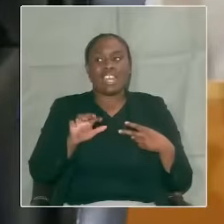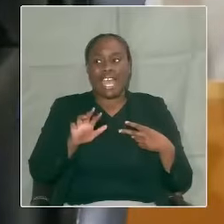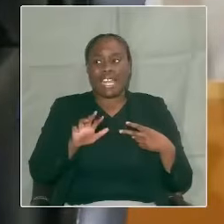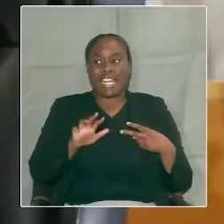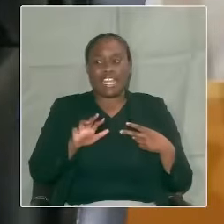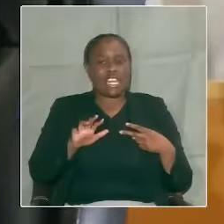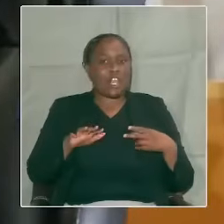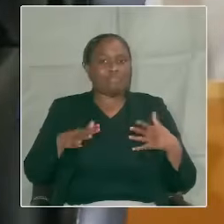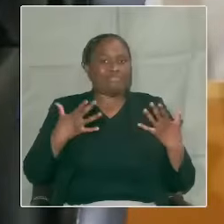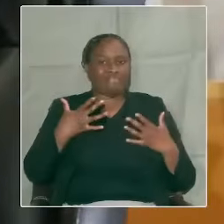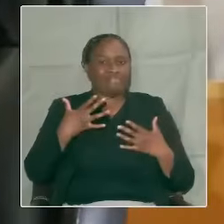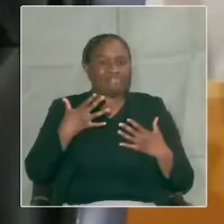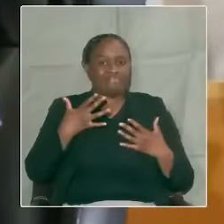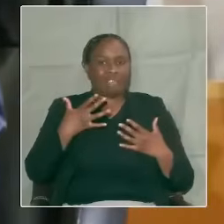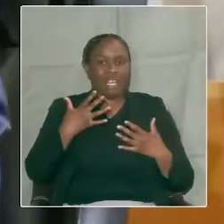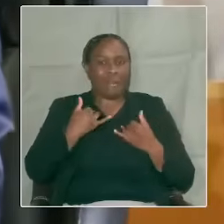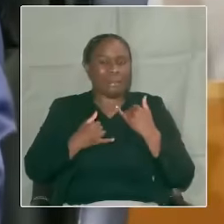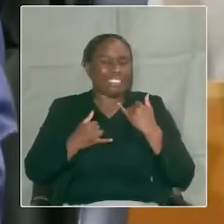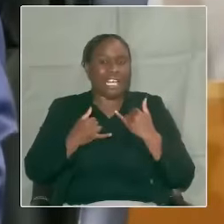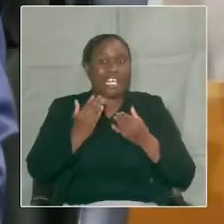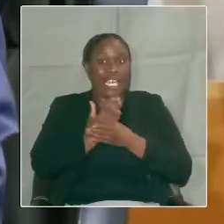say it's a false case.